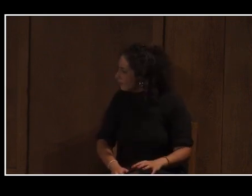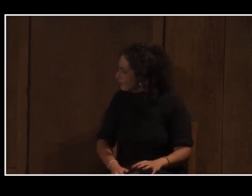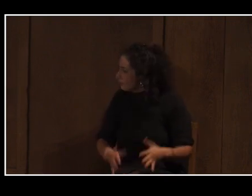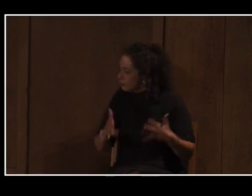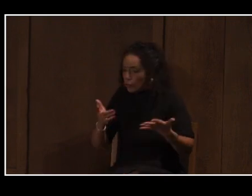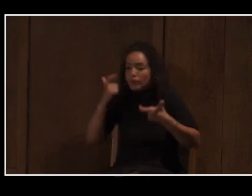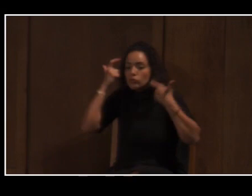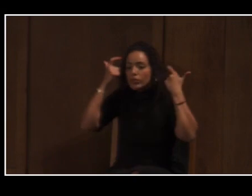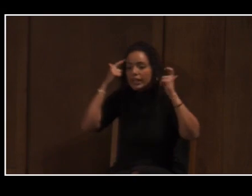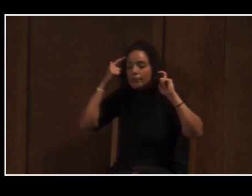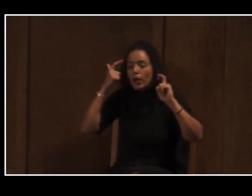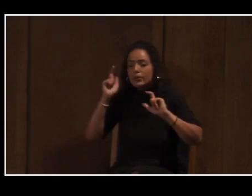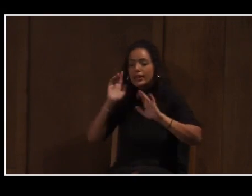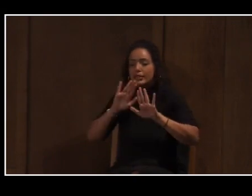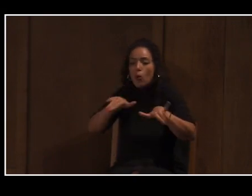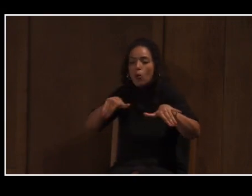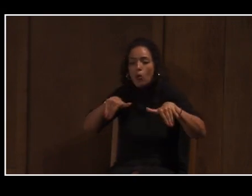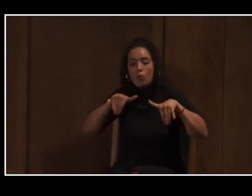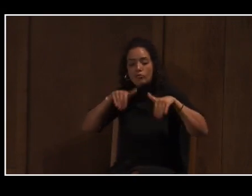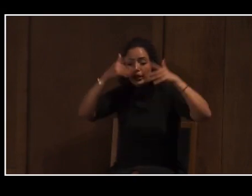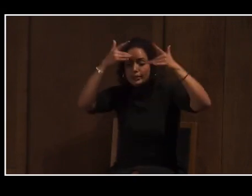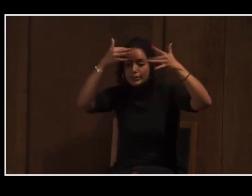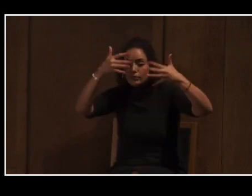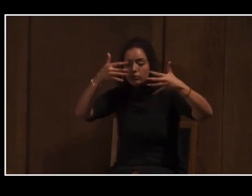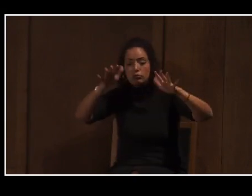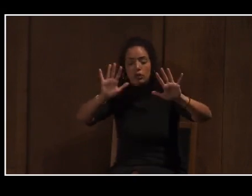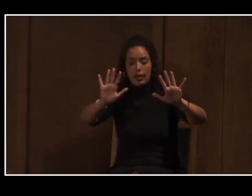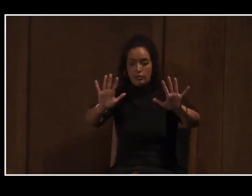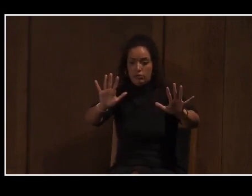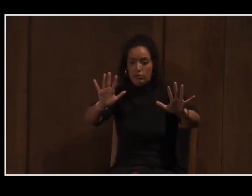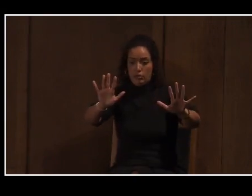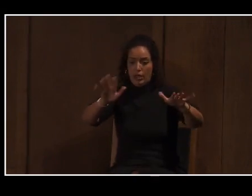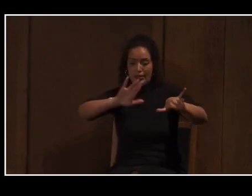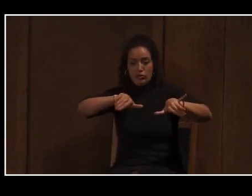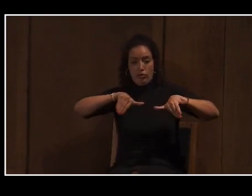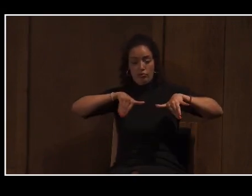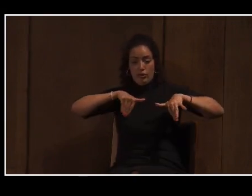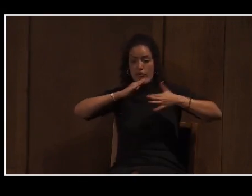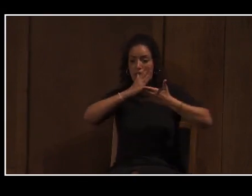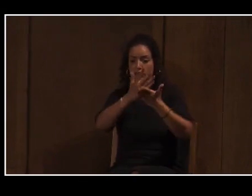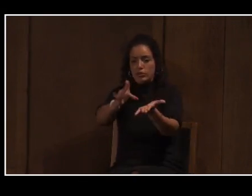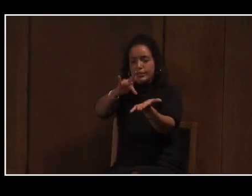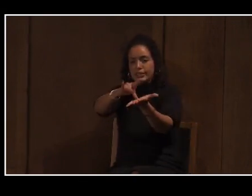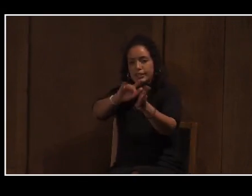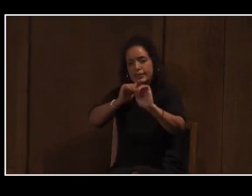data and the objective reality of cities, but actually how